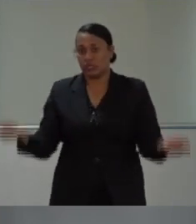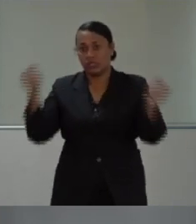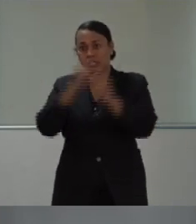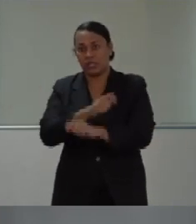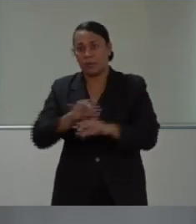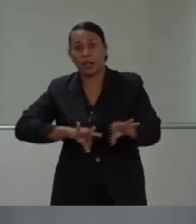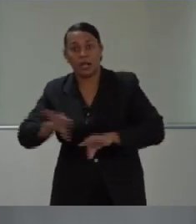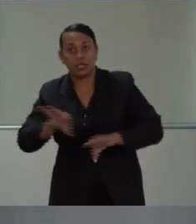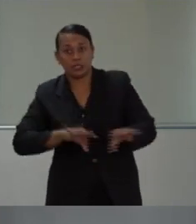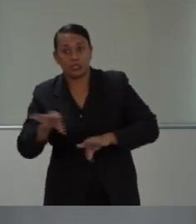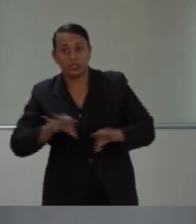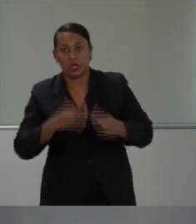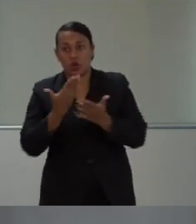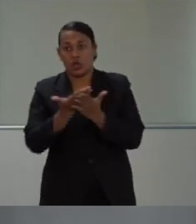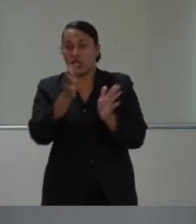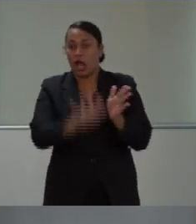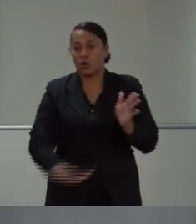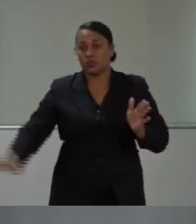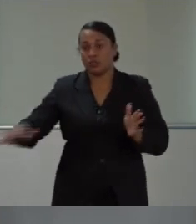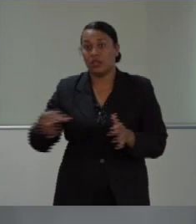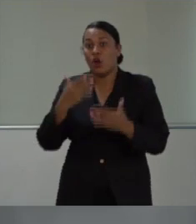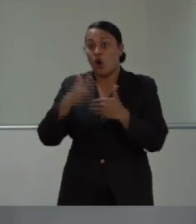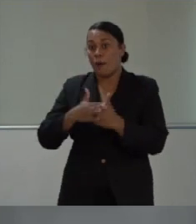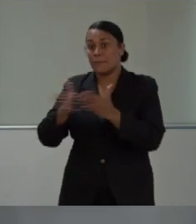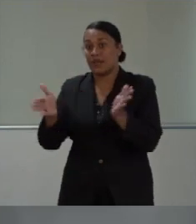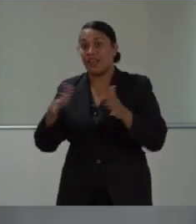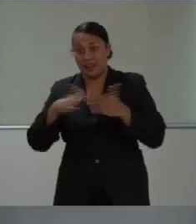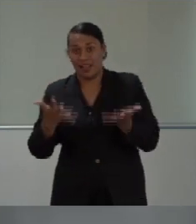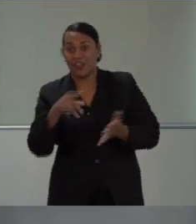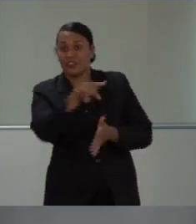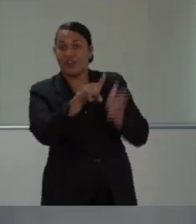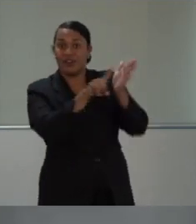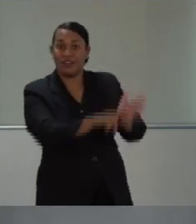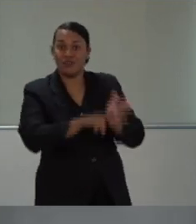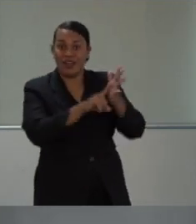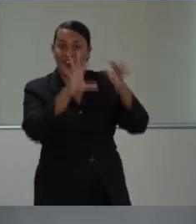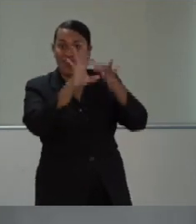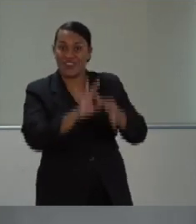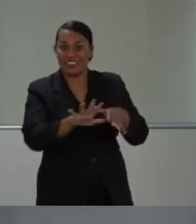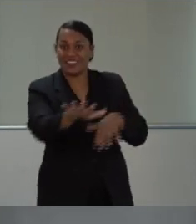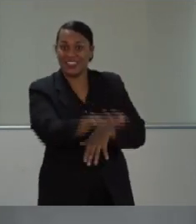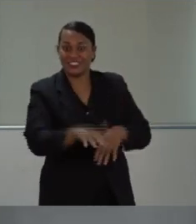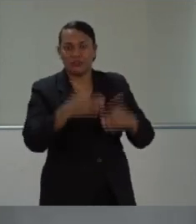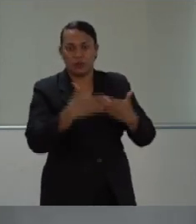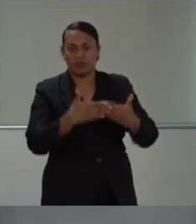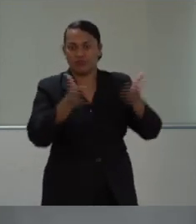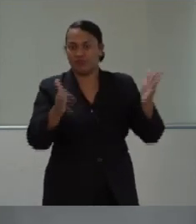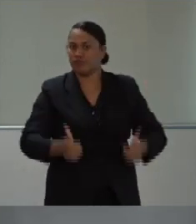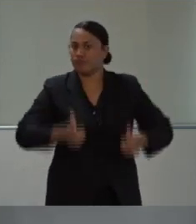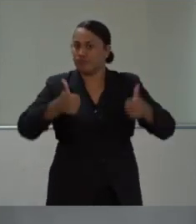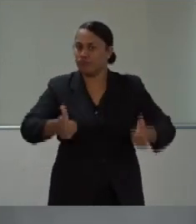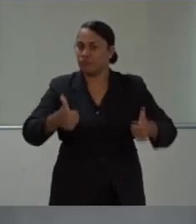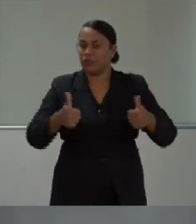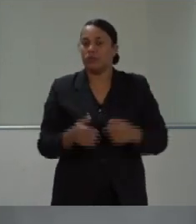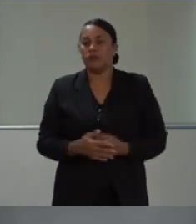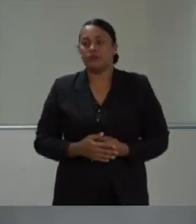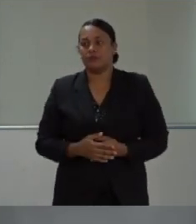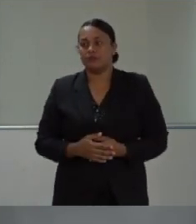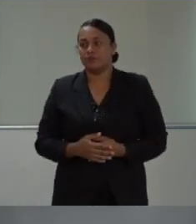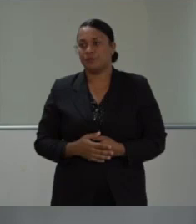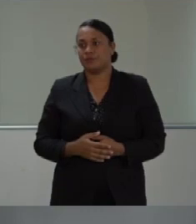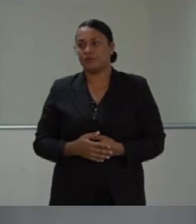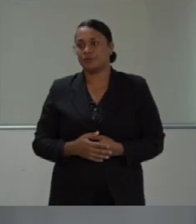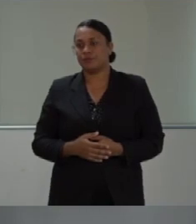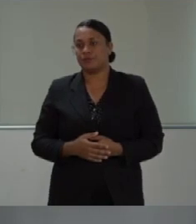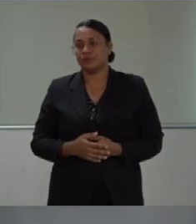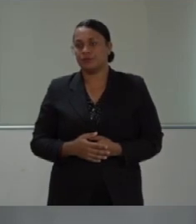ground with the lifting of the lockdown in the Lautoka greater city area. And also you would